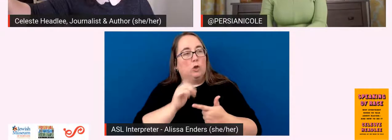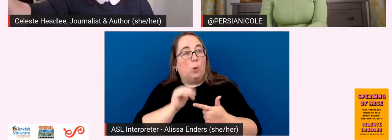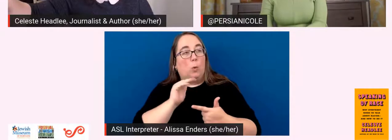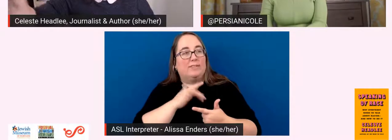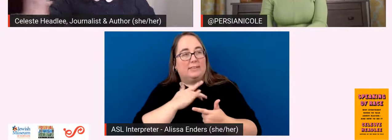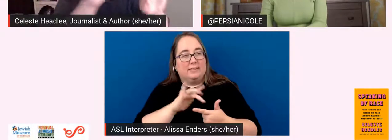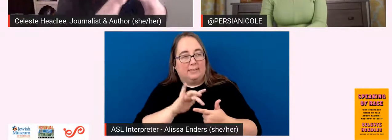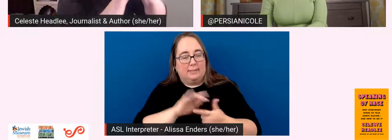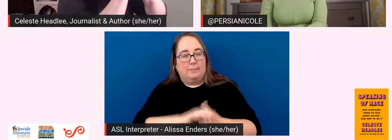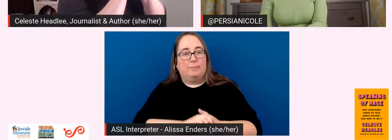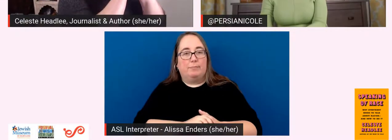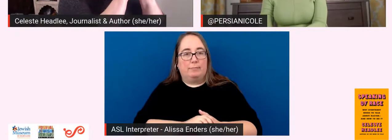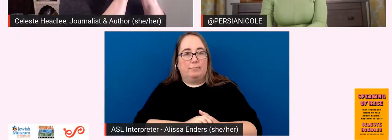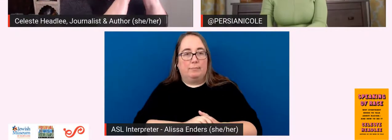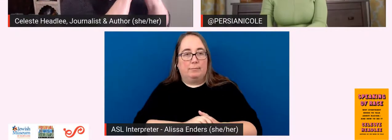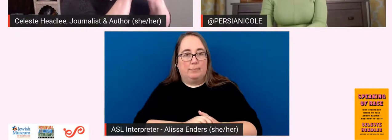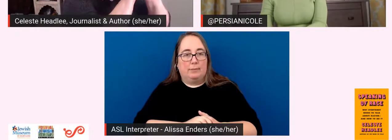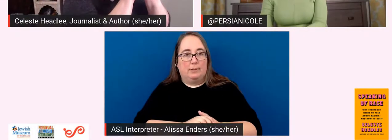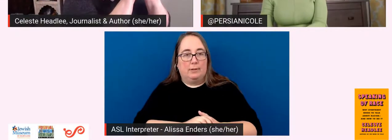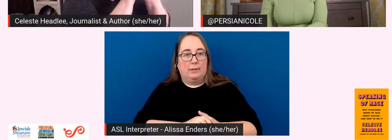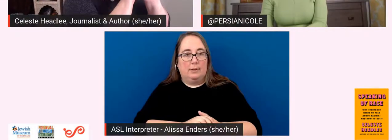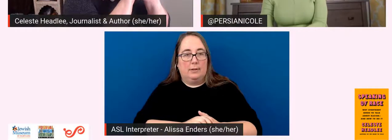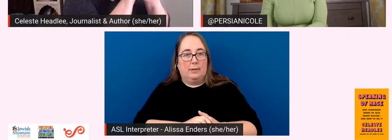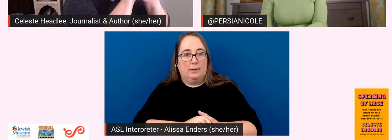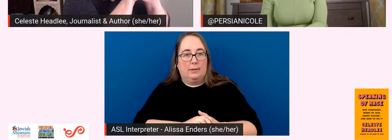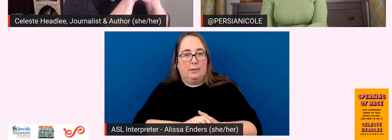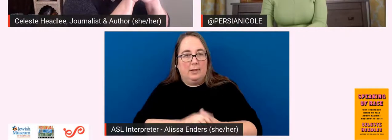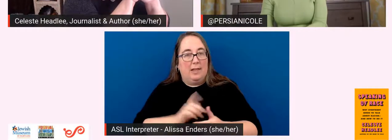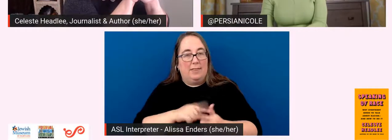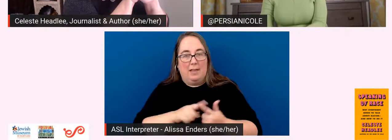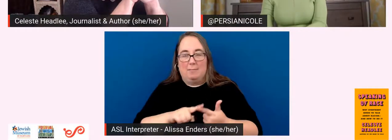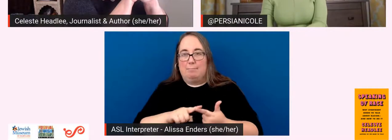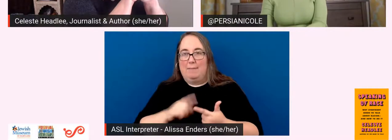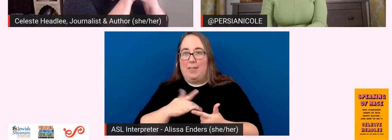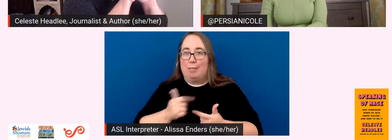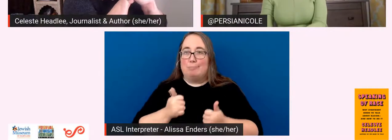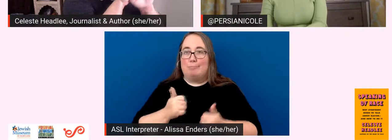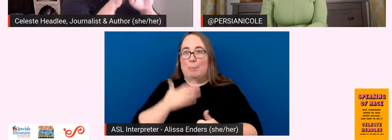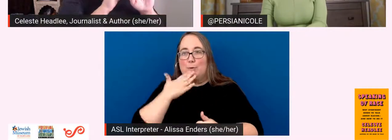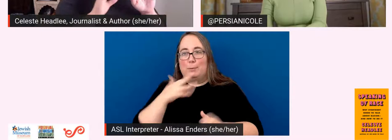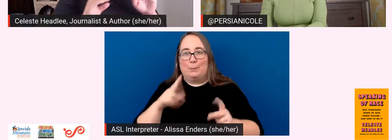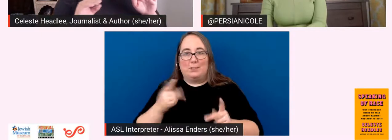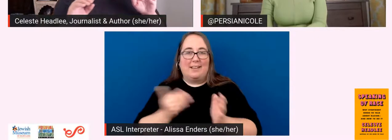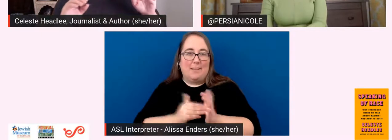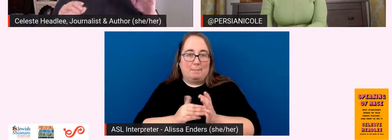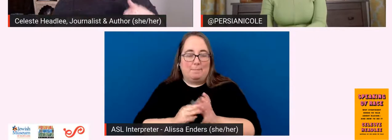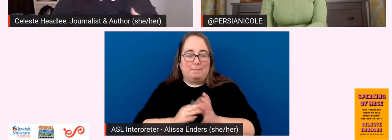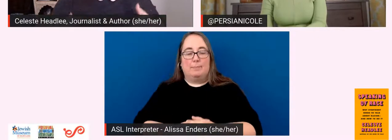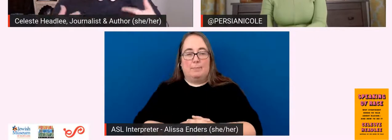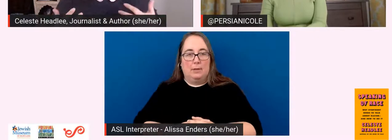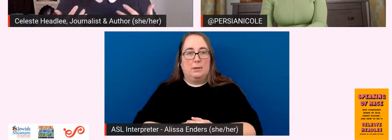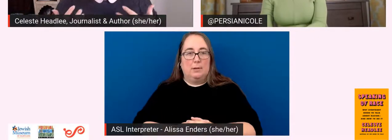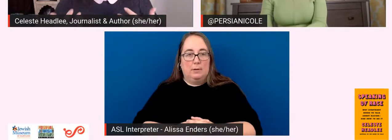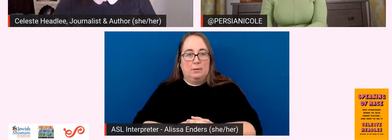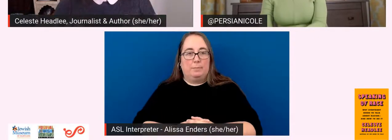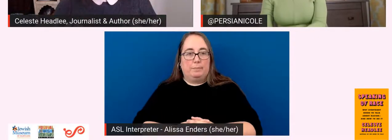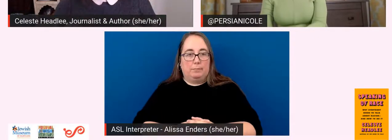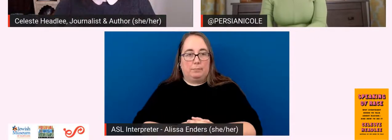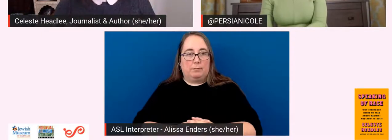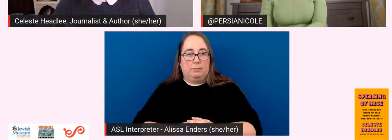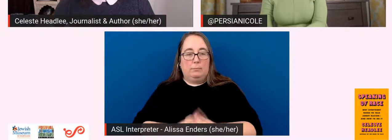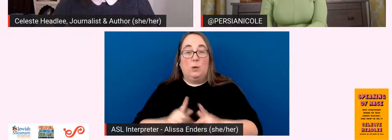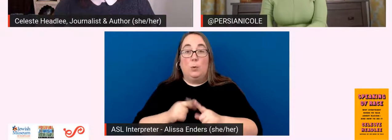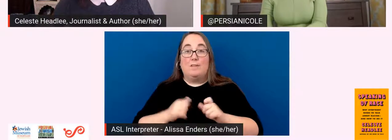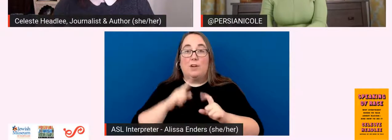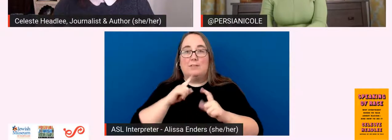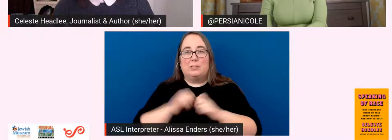sensitive. And then, of course, we go right back to our sense of ourselves as a good person. Right. Right? When you are having